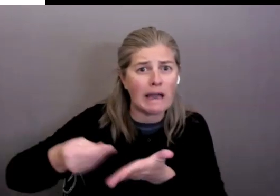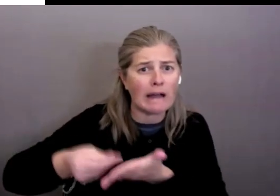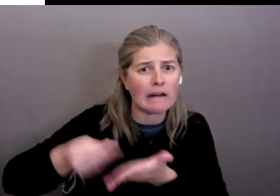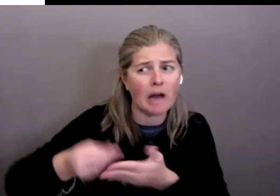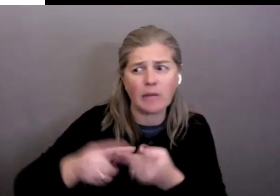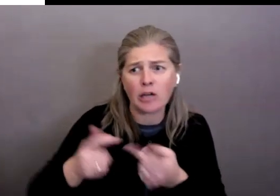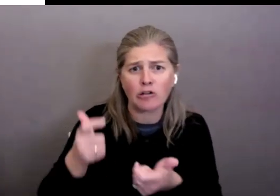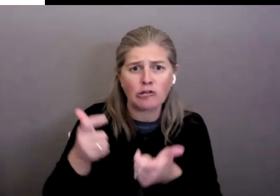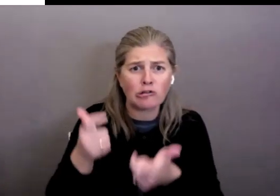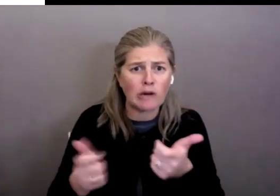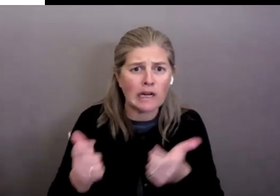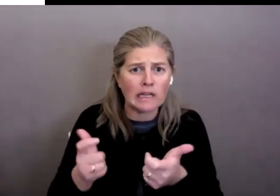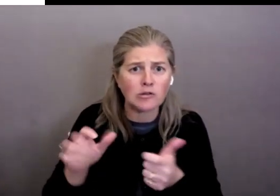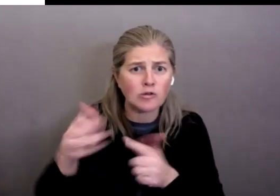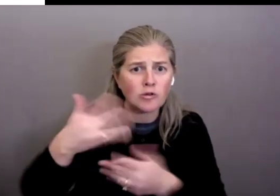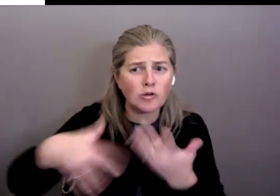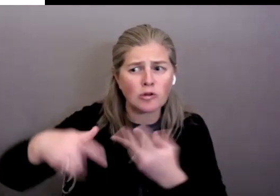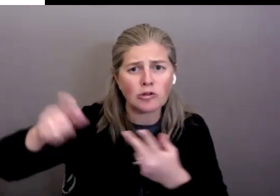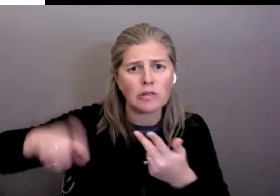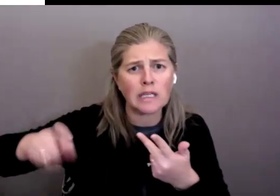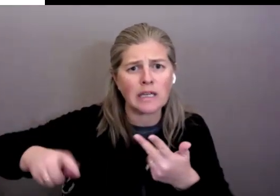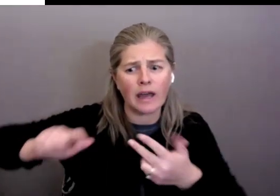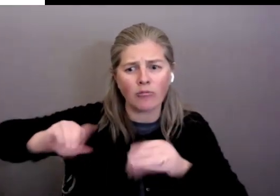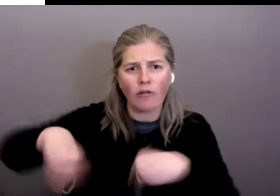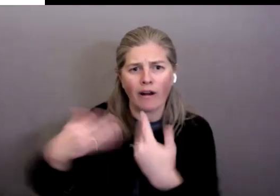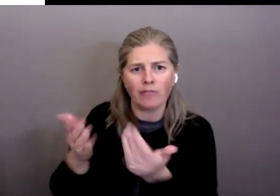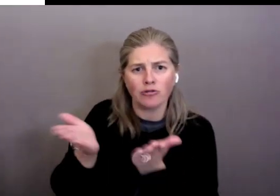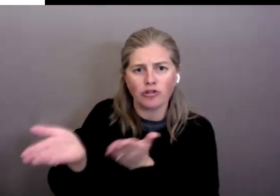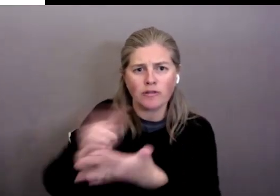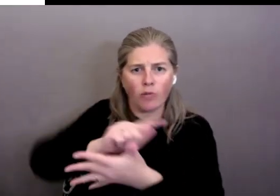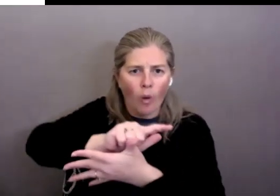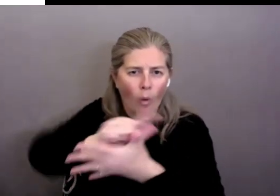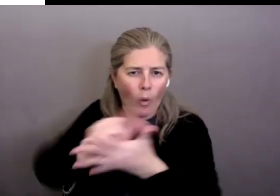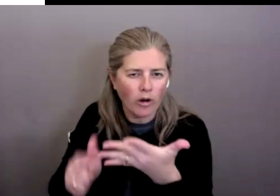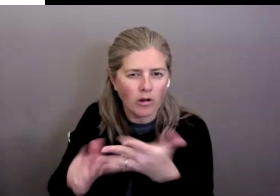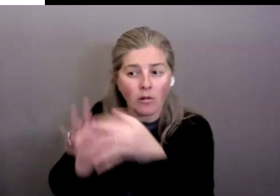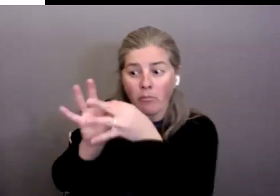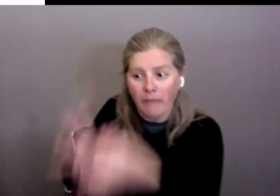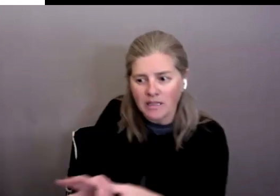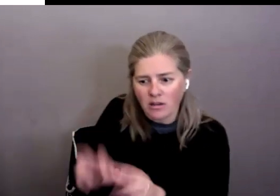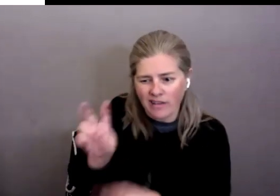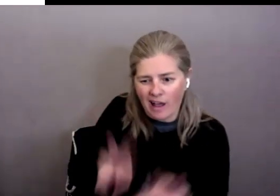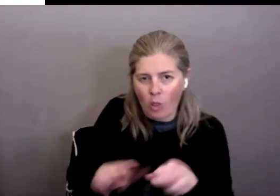services to all clients in the order that they've determined, based solely on that available funding.